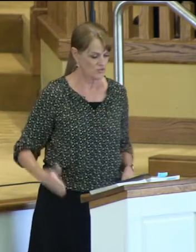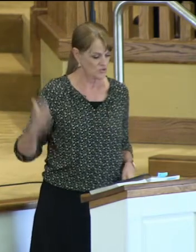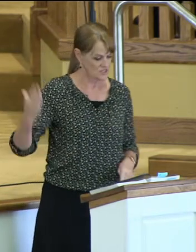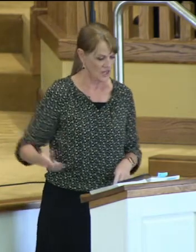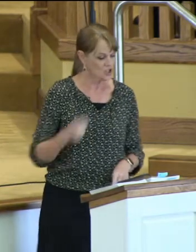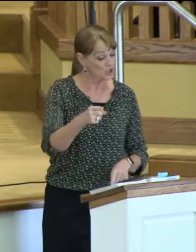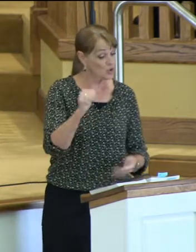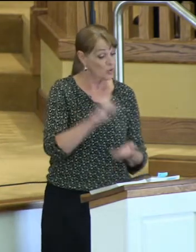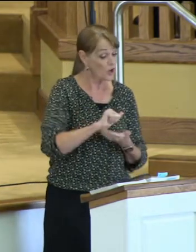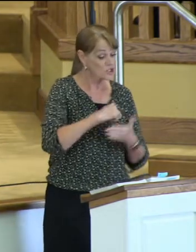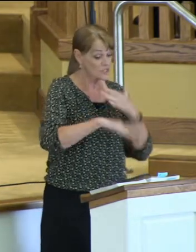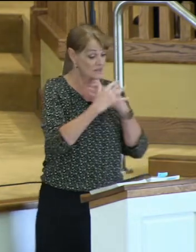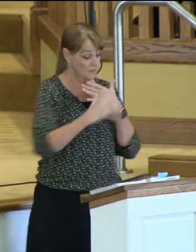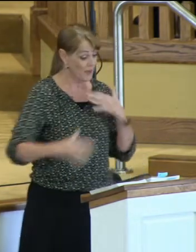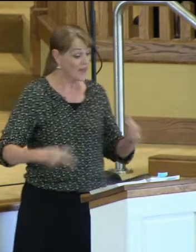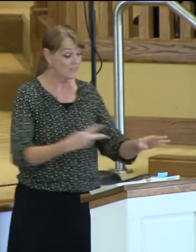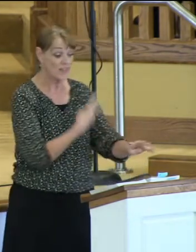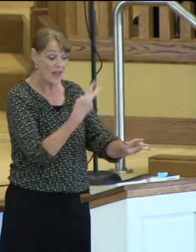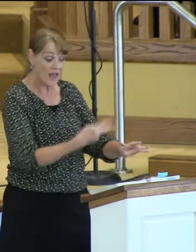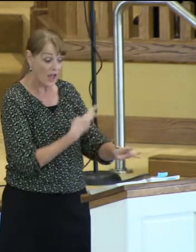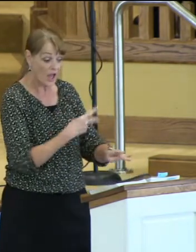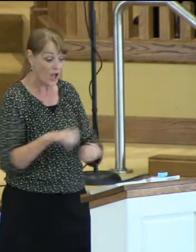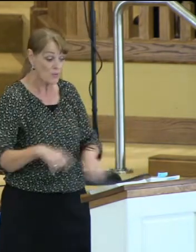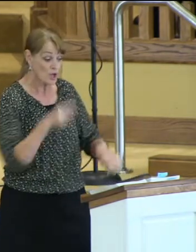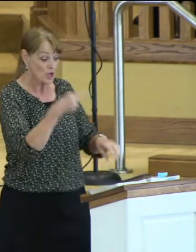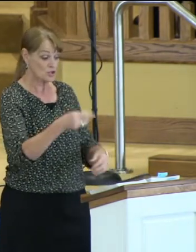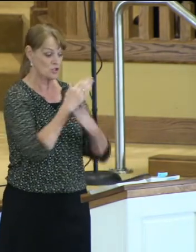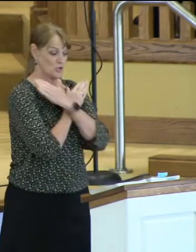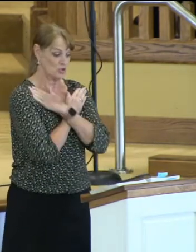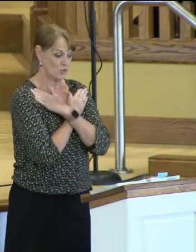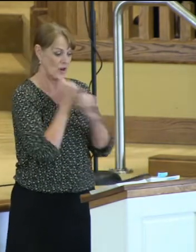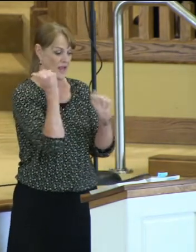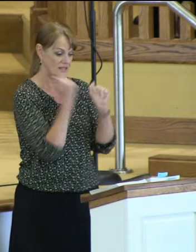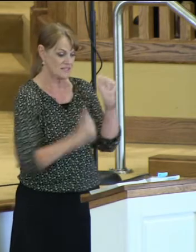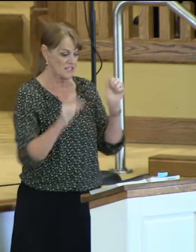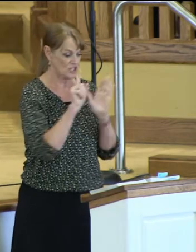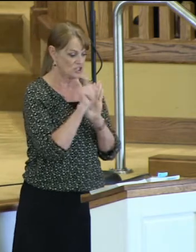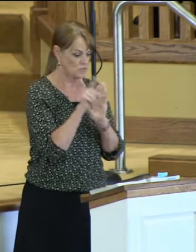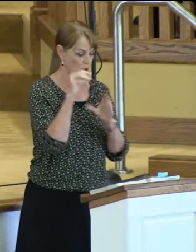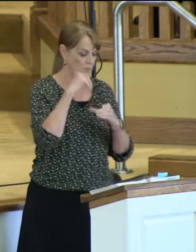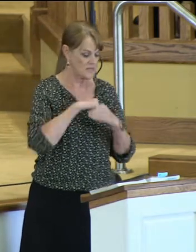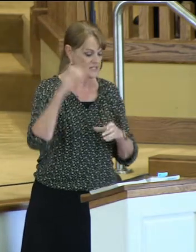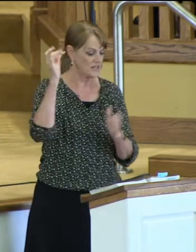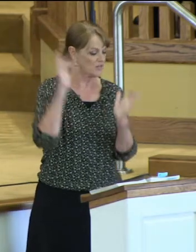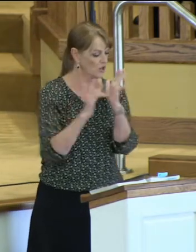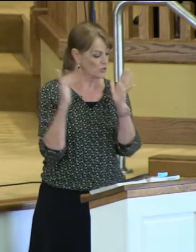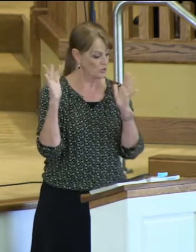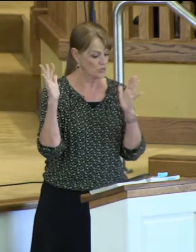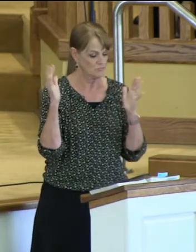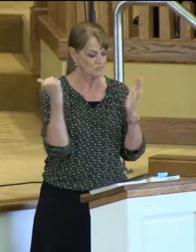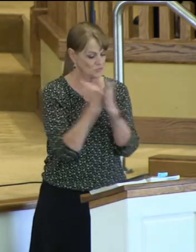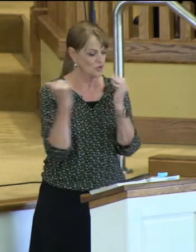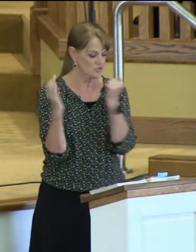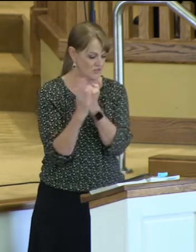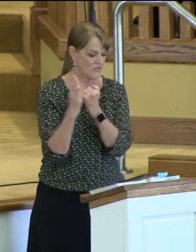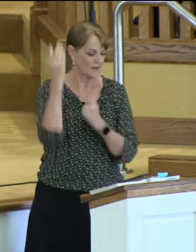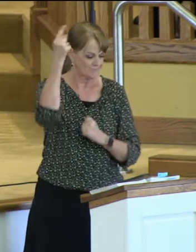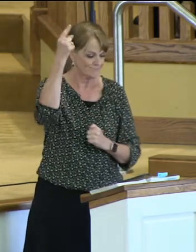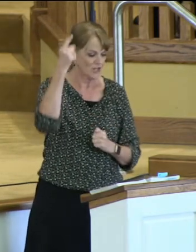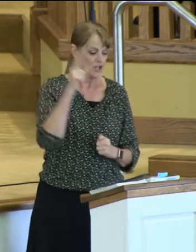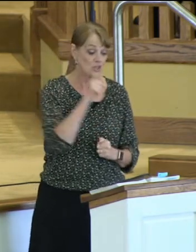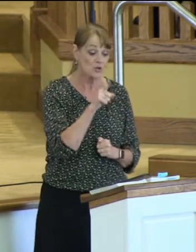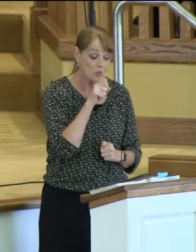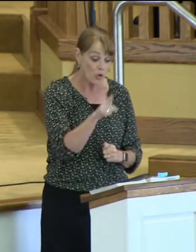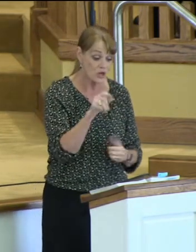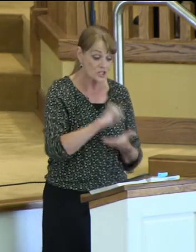you washed in the blood of the Lamb? Do you rest each moment in the crucified?